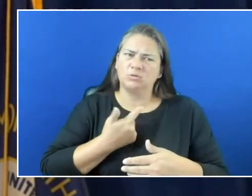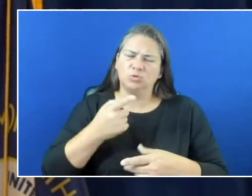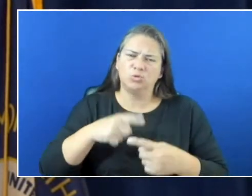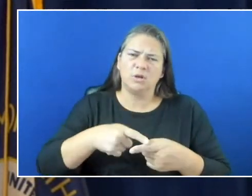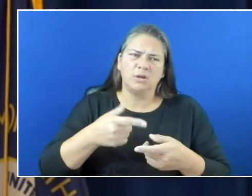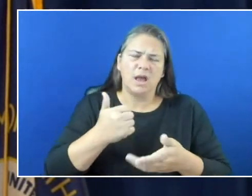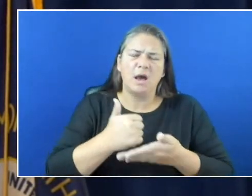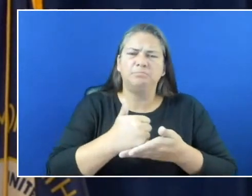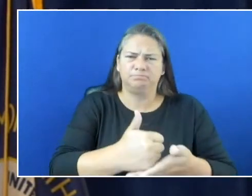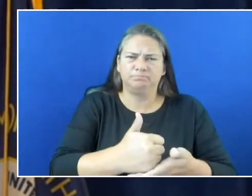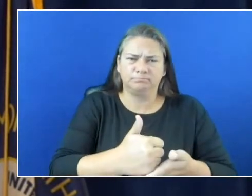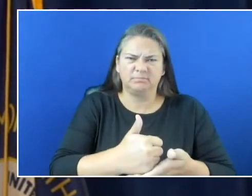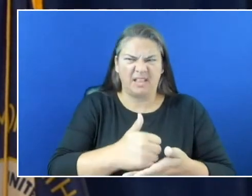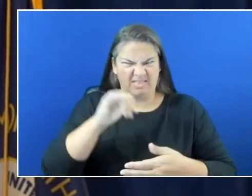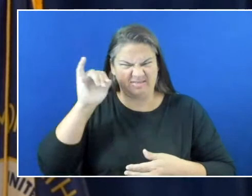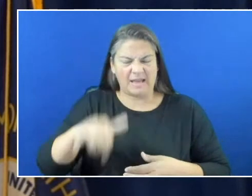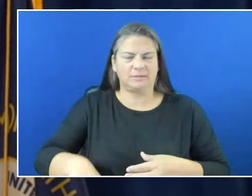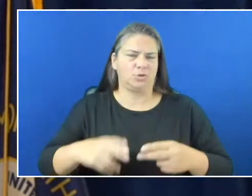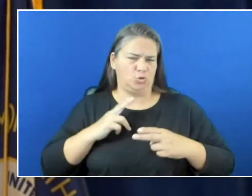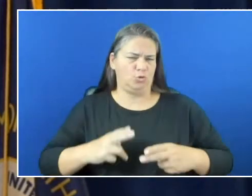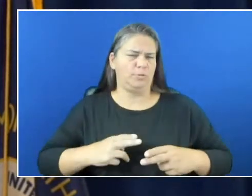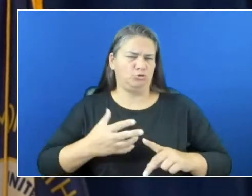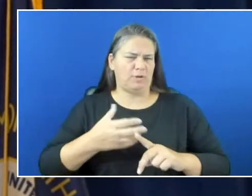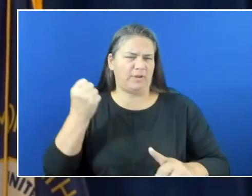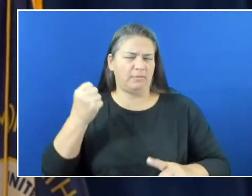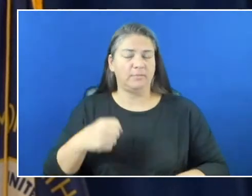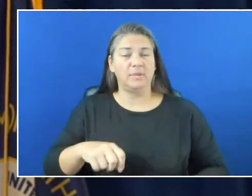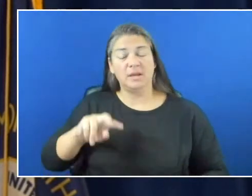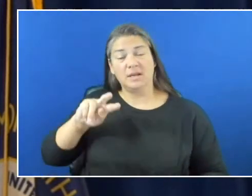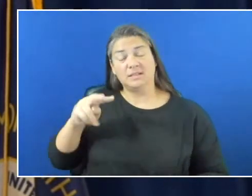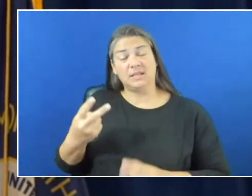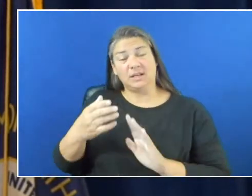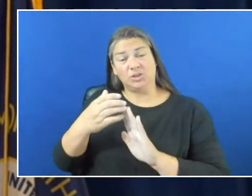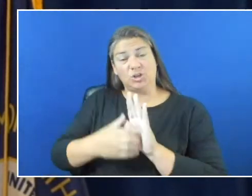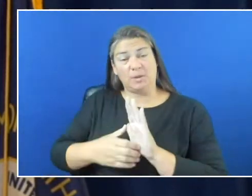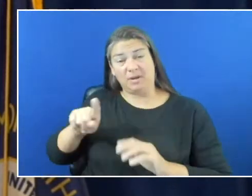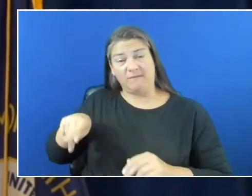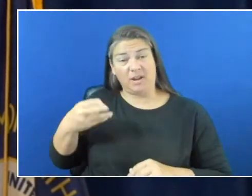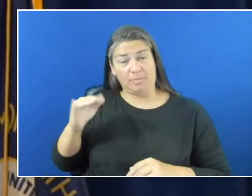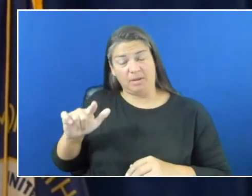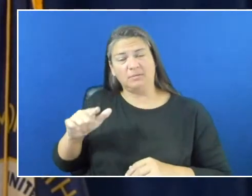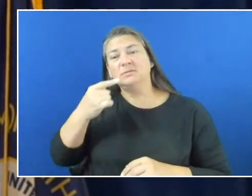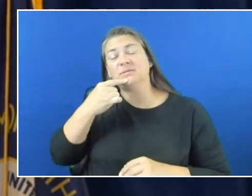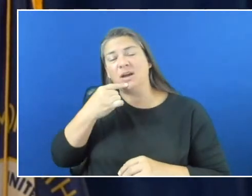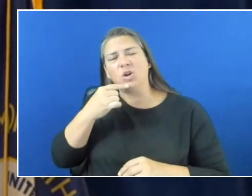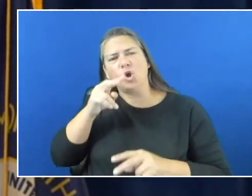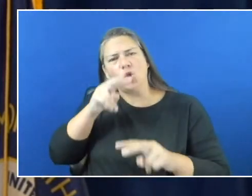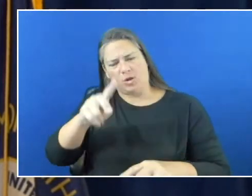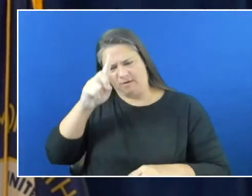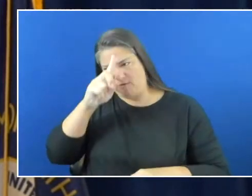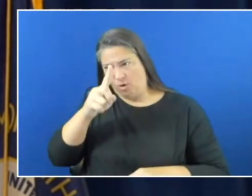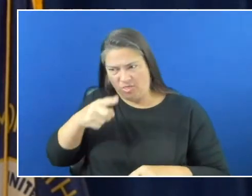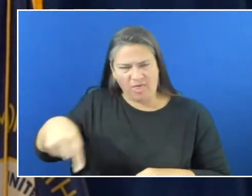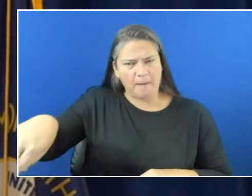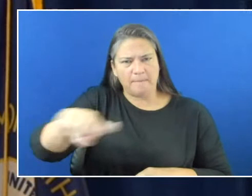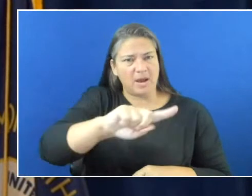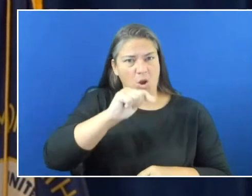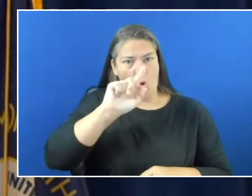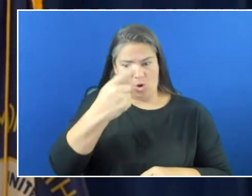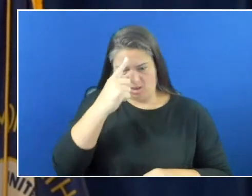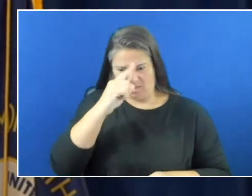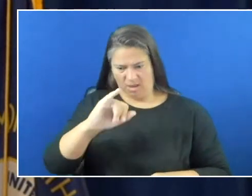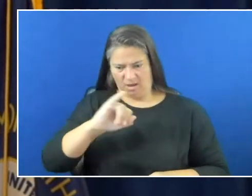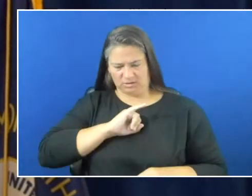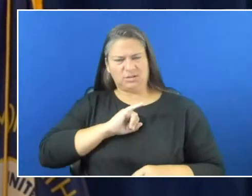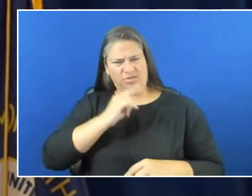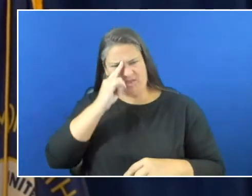Second chapter of Philippians says, "And look out for one another's interests, not just for your own." That's why seeking justice for victims of